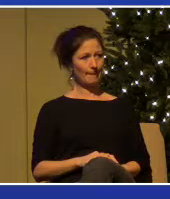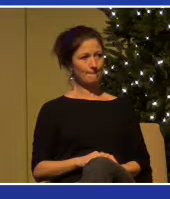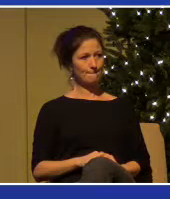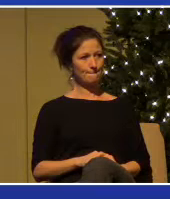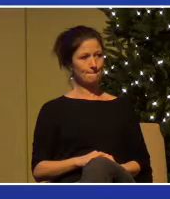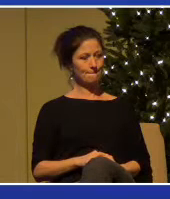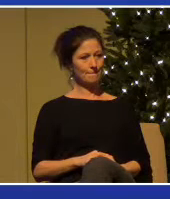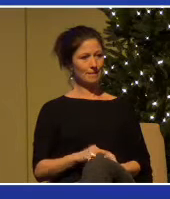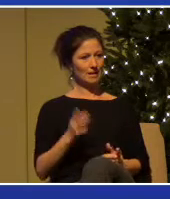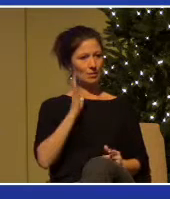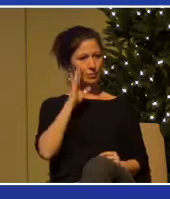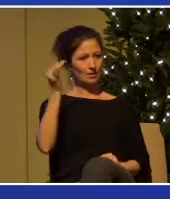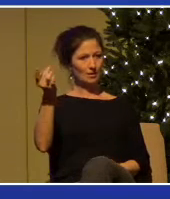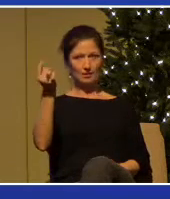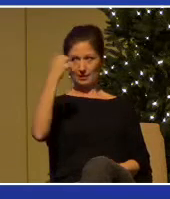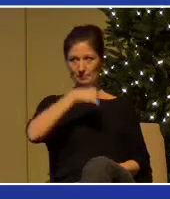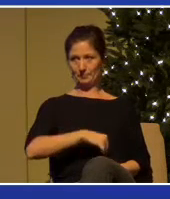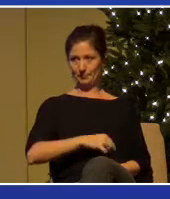He comes